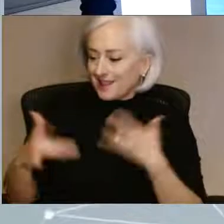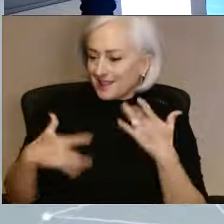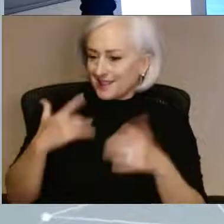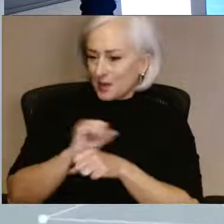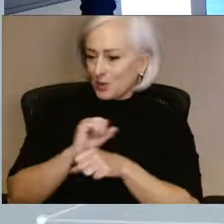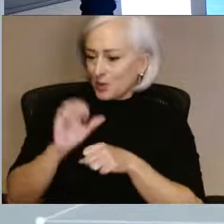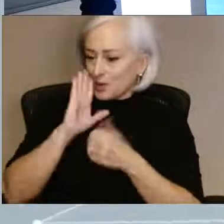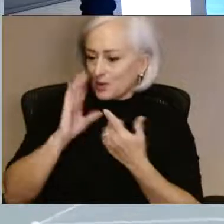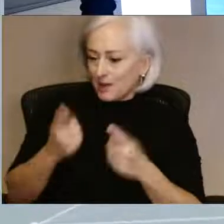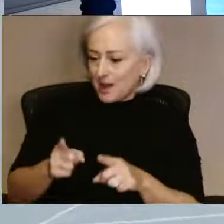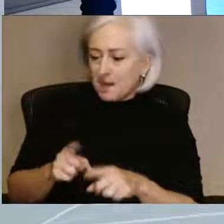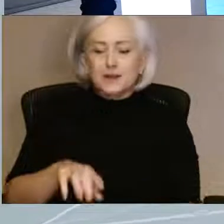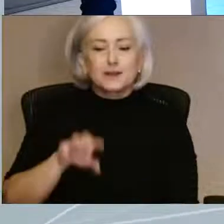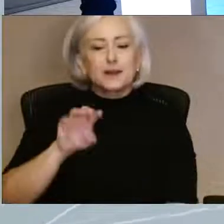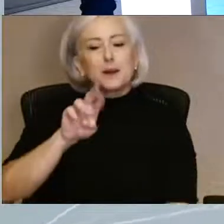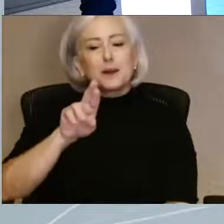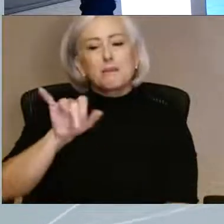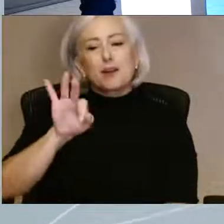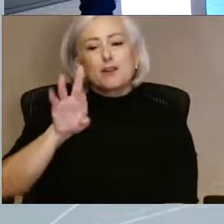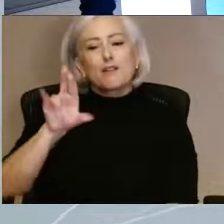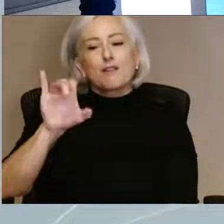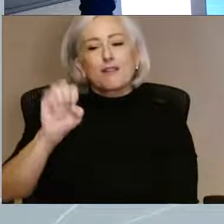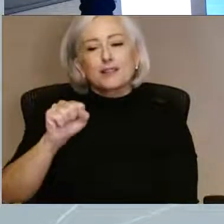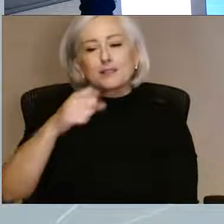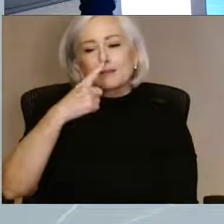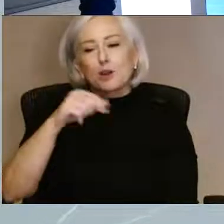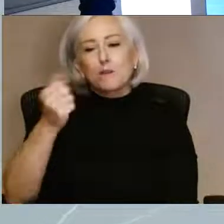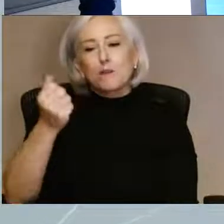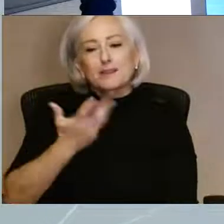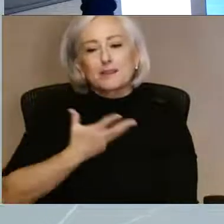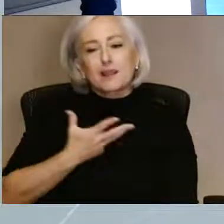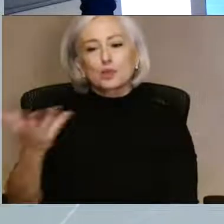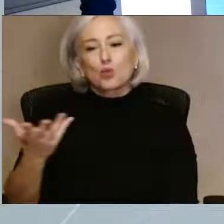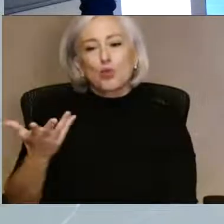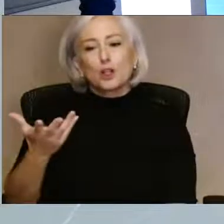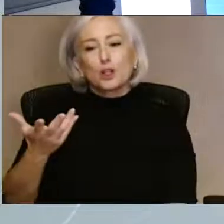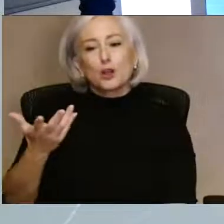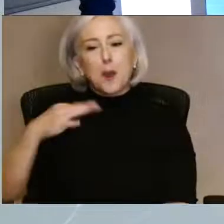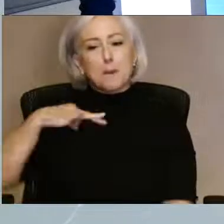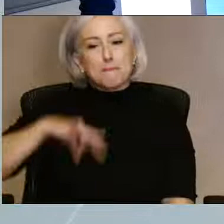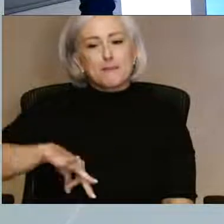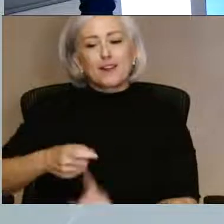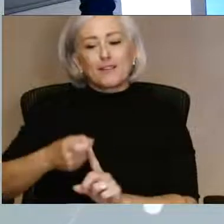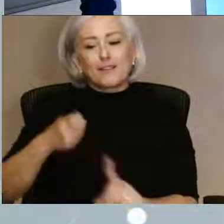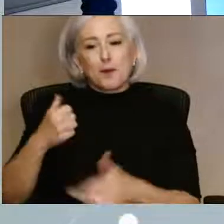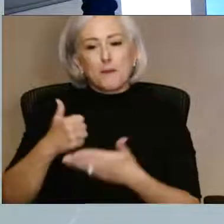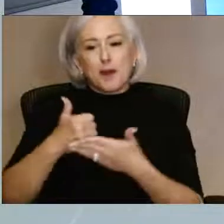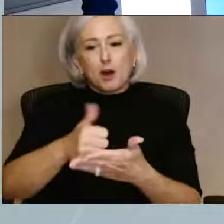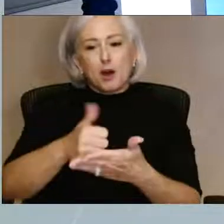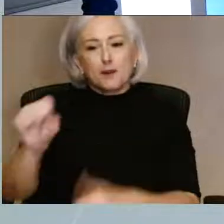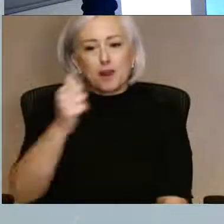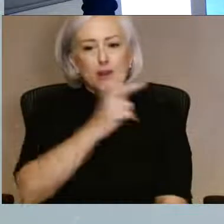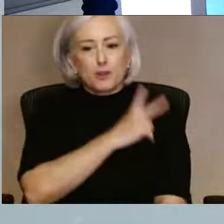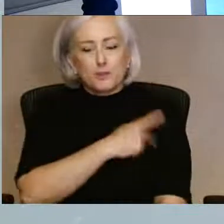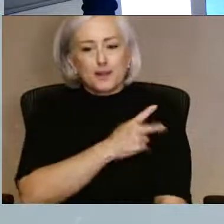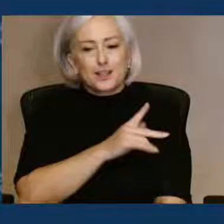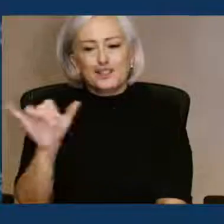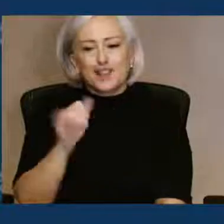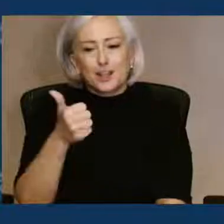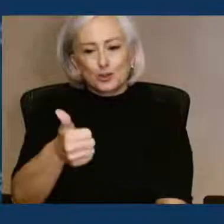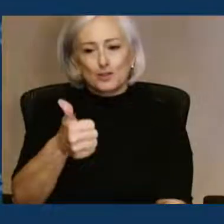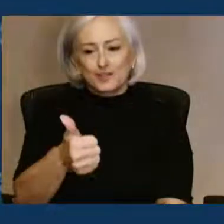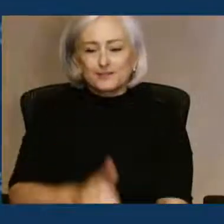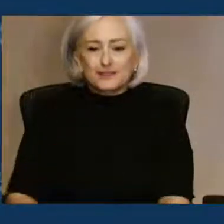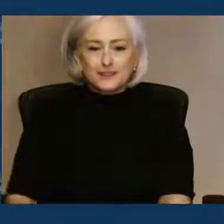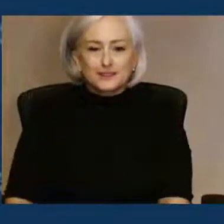about what you feel like you have gained in helping other patients like yourself.